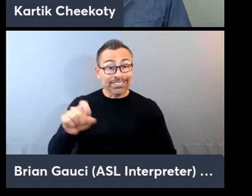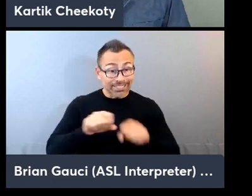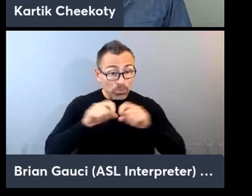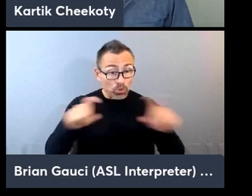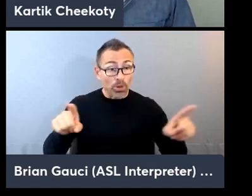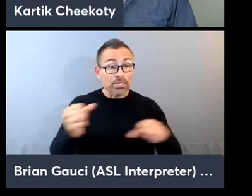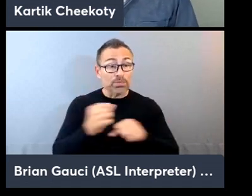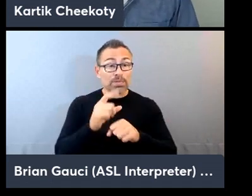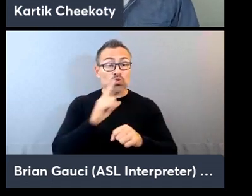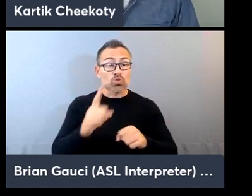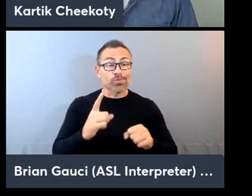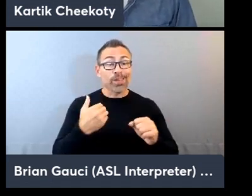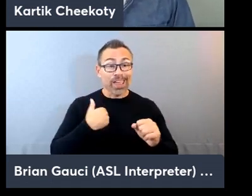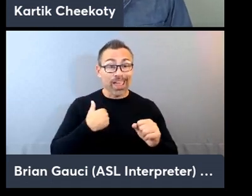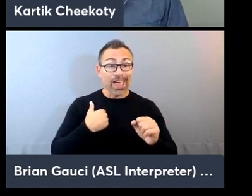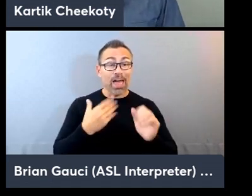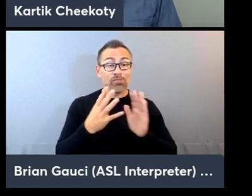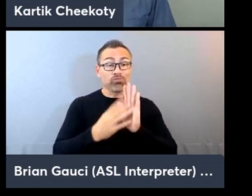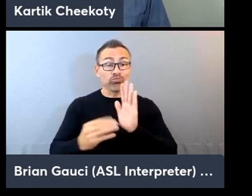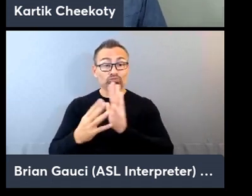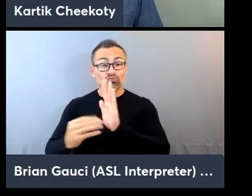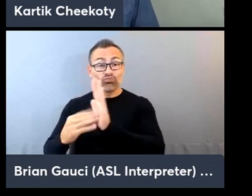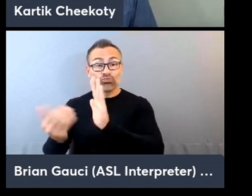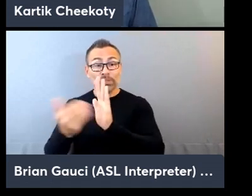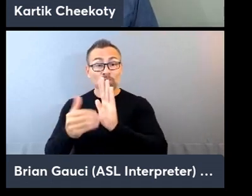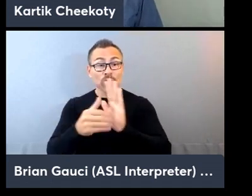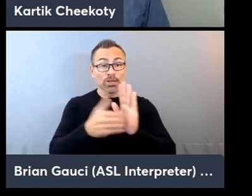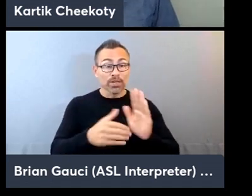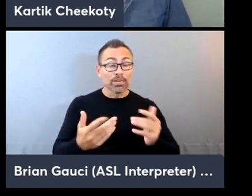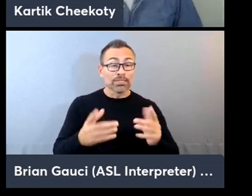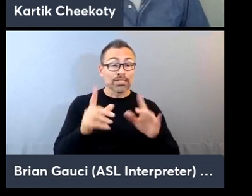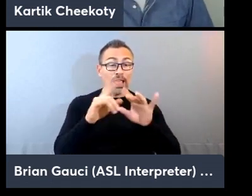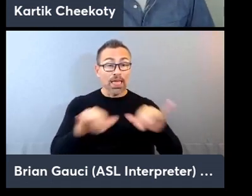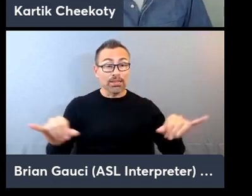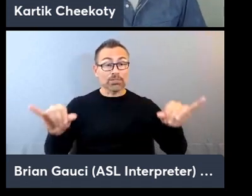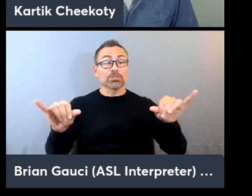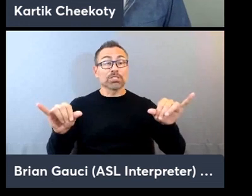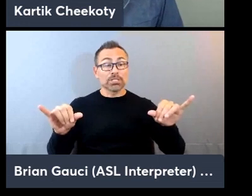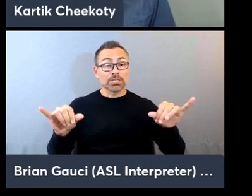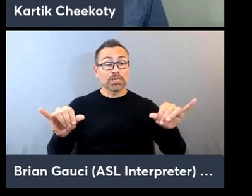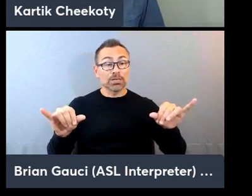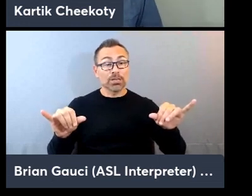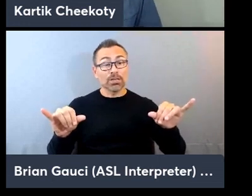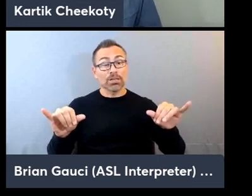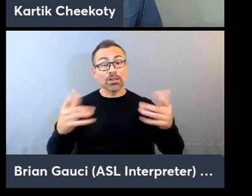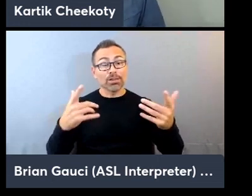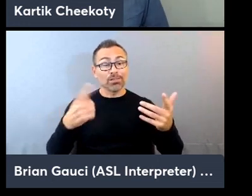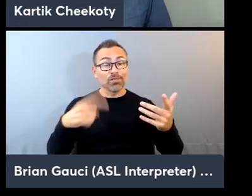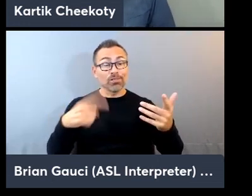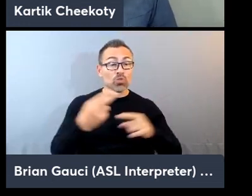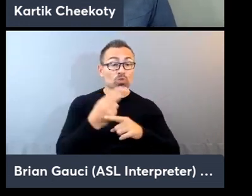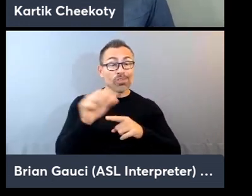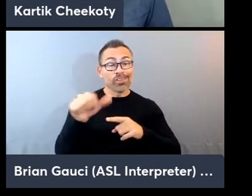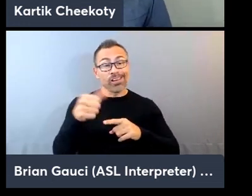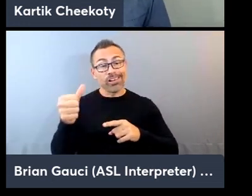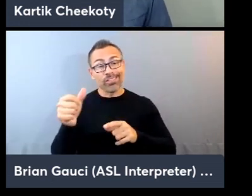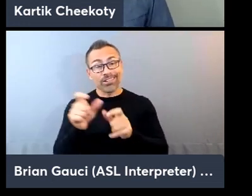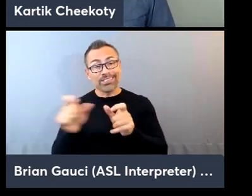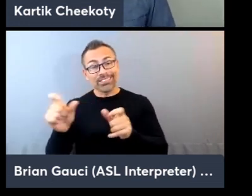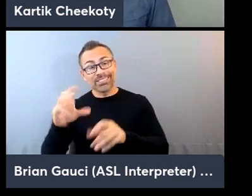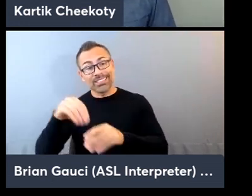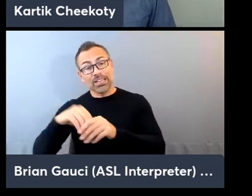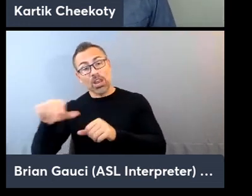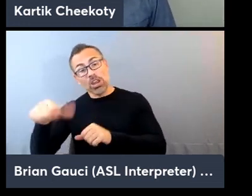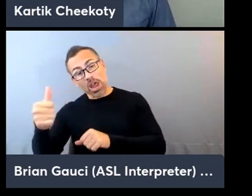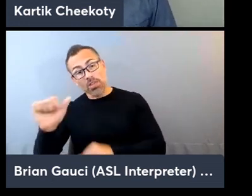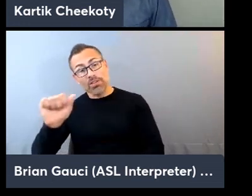they're redundant and they're synchronously replicating to another instance in another availability zone. If